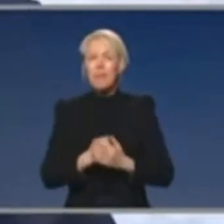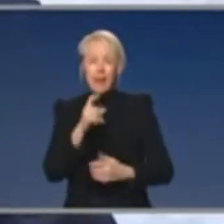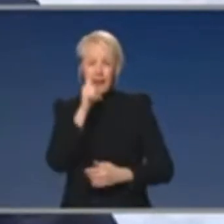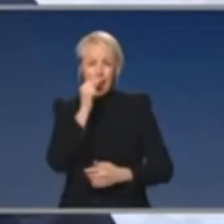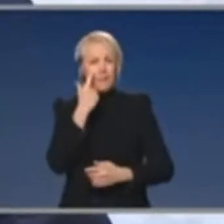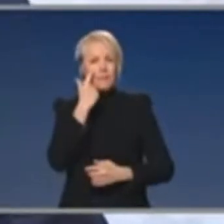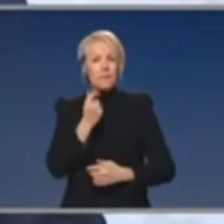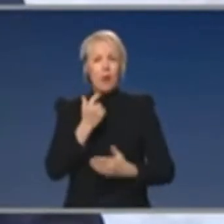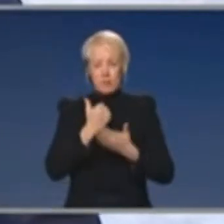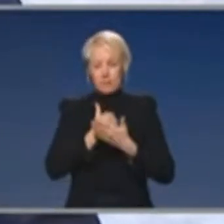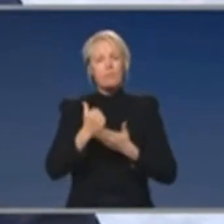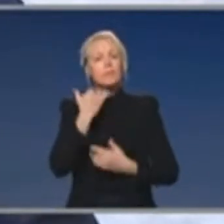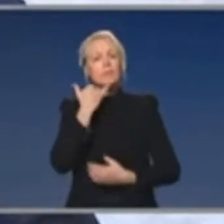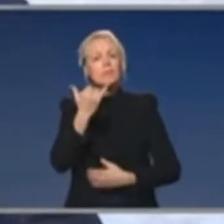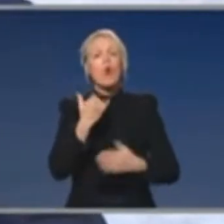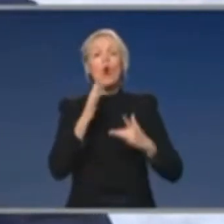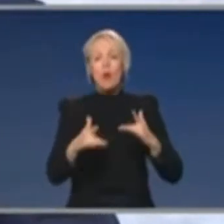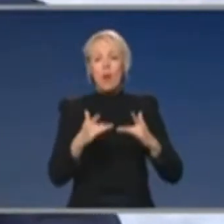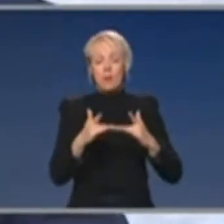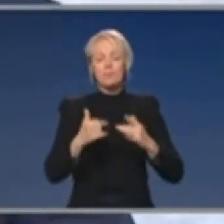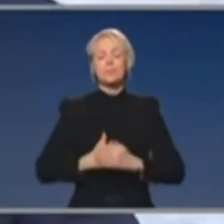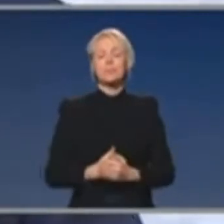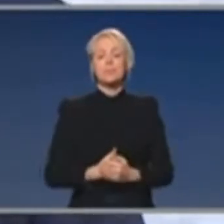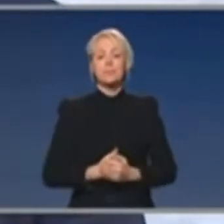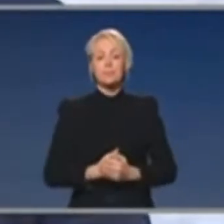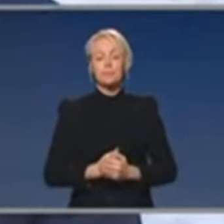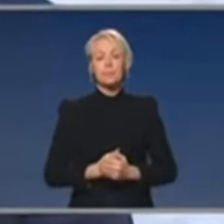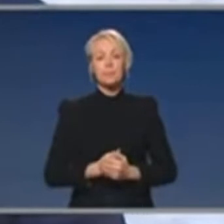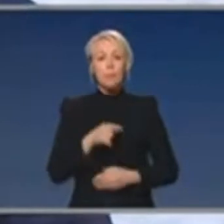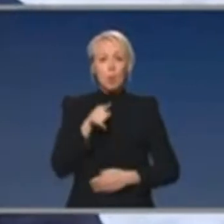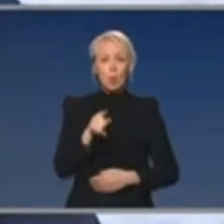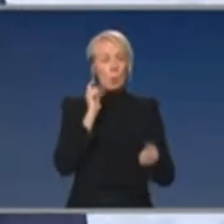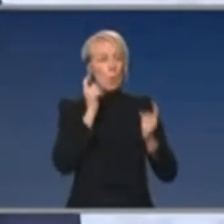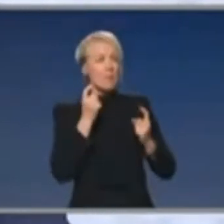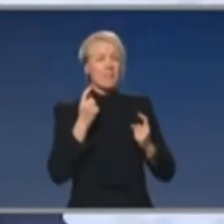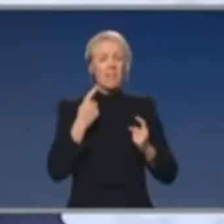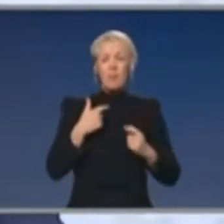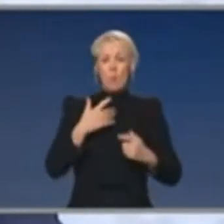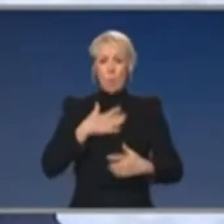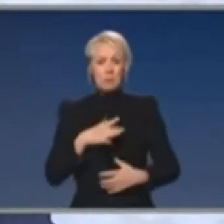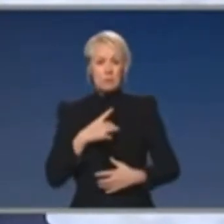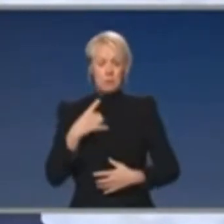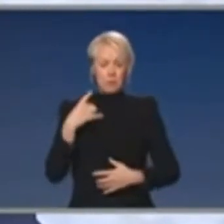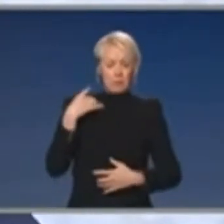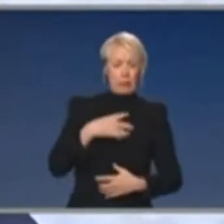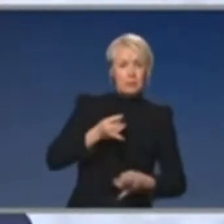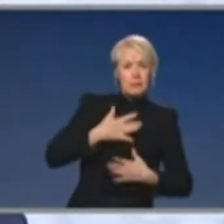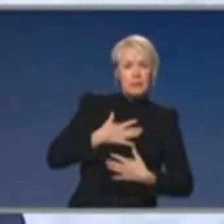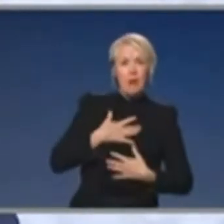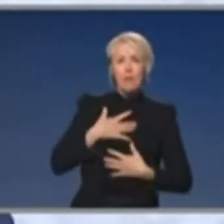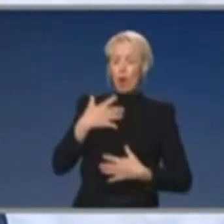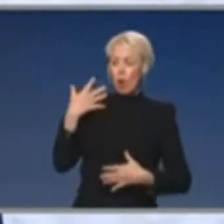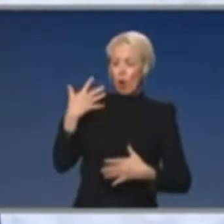receiving additional support. And lastly, if you're concerned about suicide, living with someone who is considering